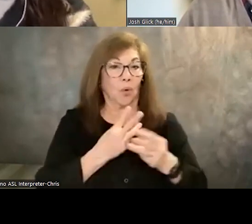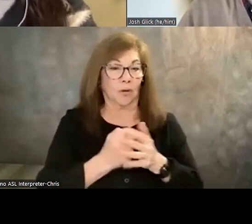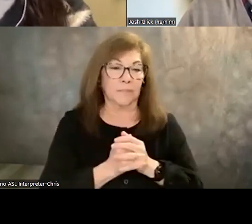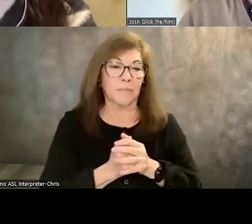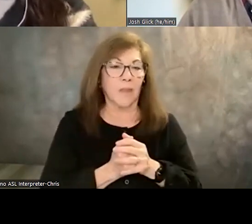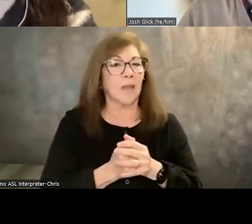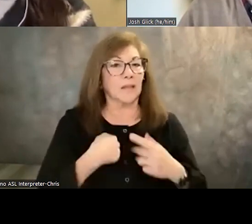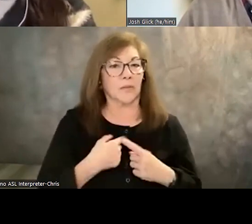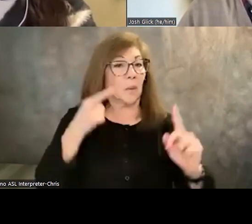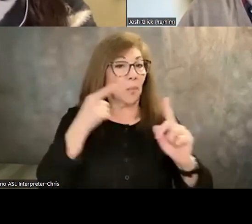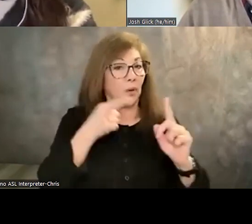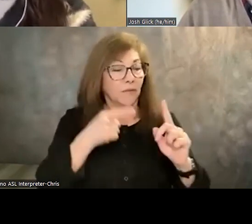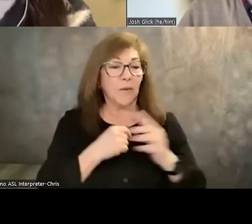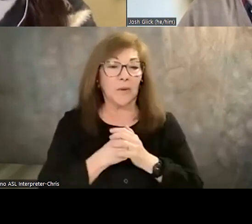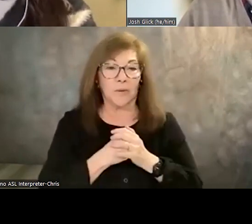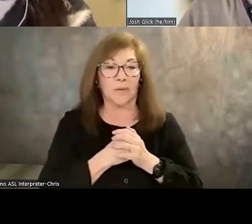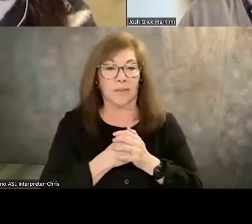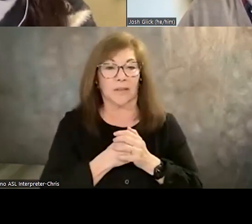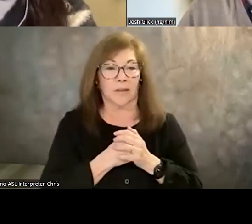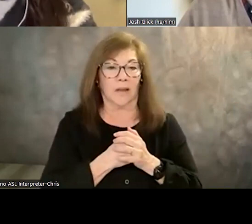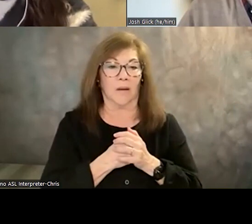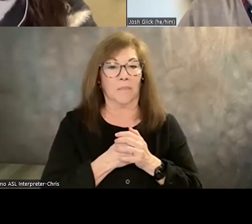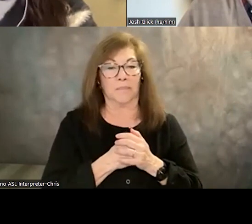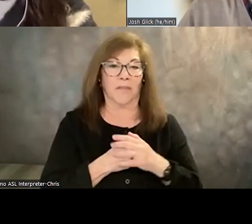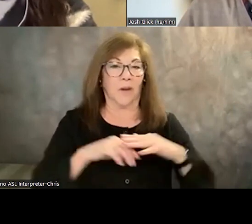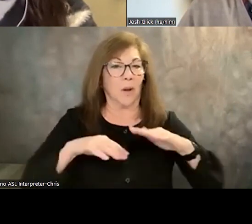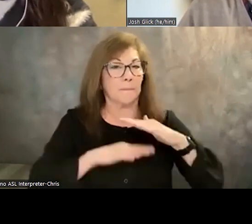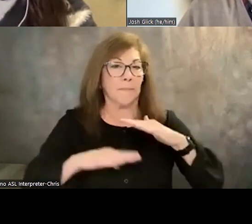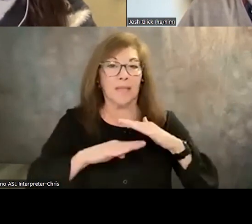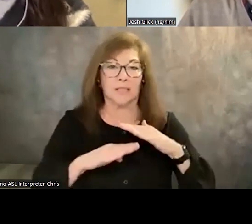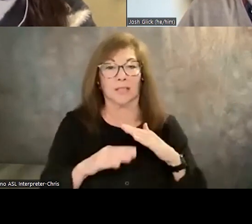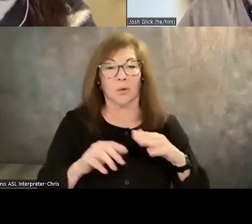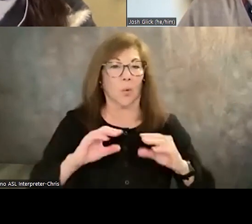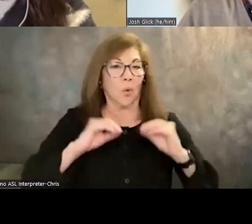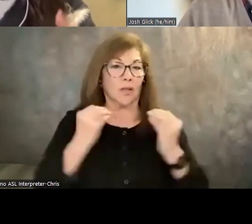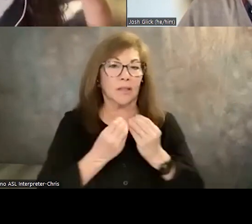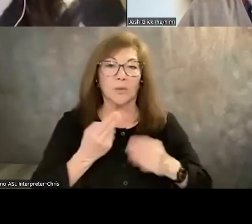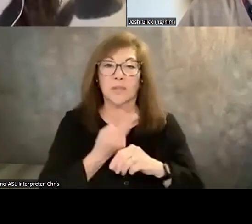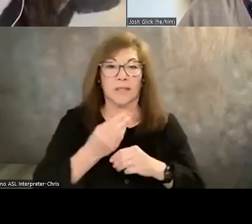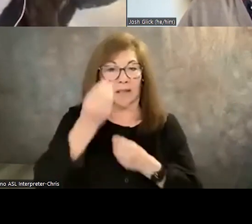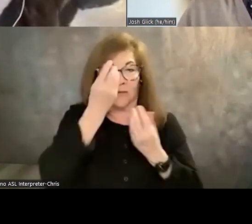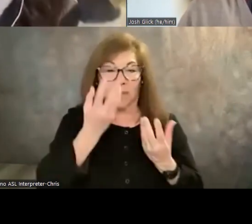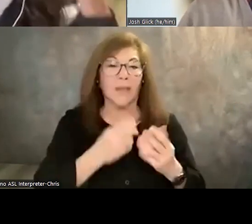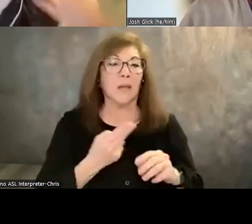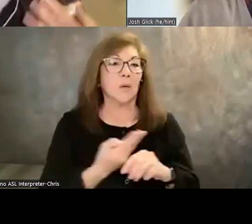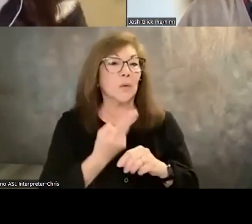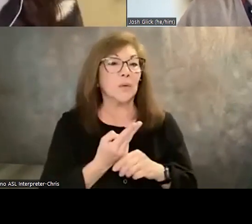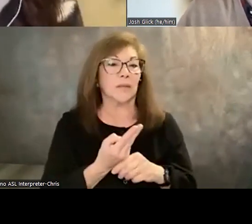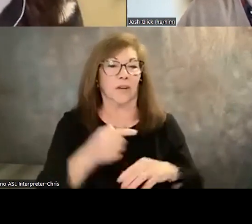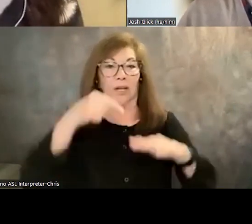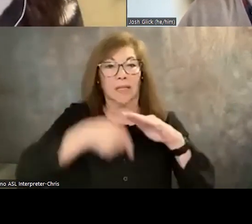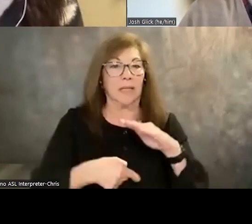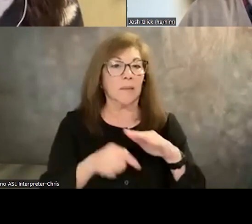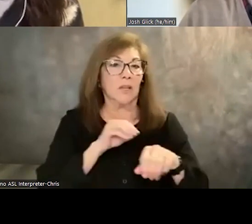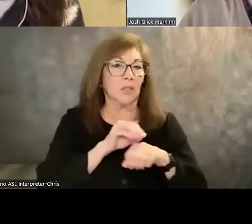from this point of view of being a grassroots organization that then uses this information and uses this very deep